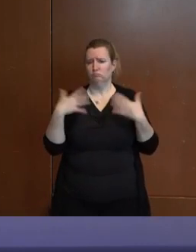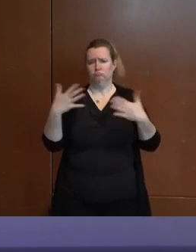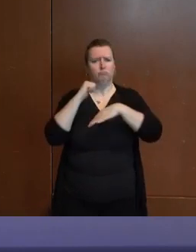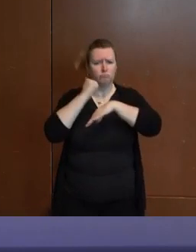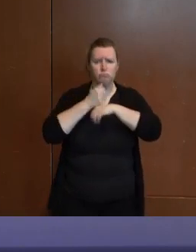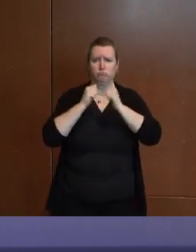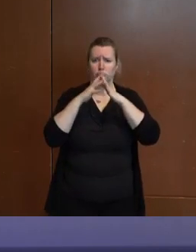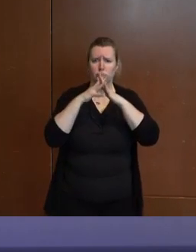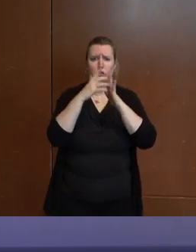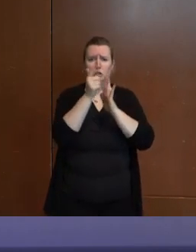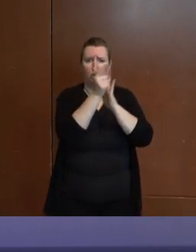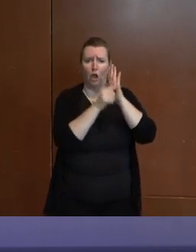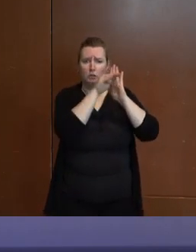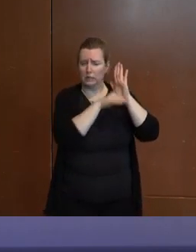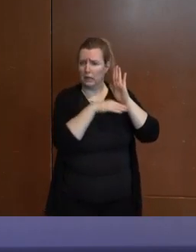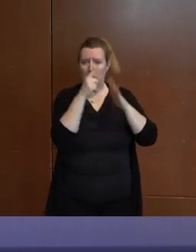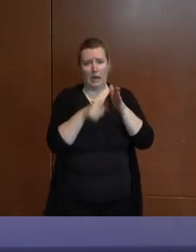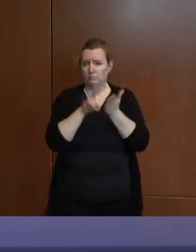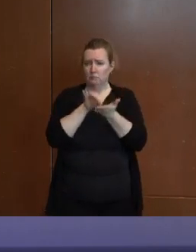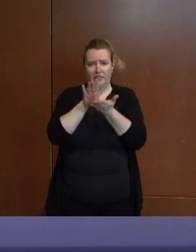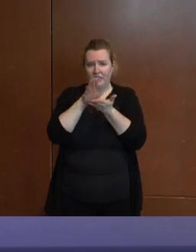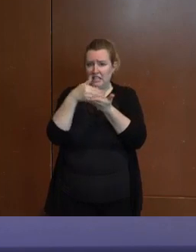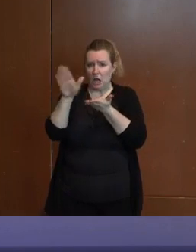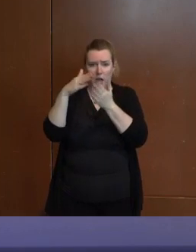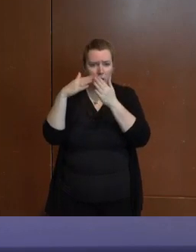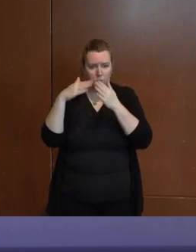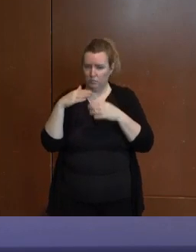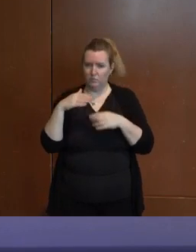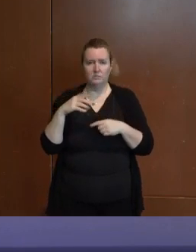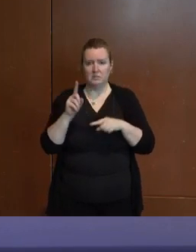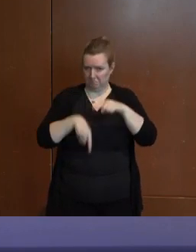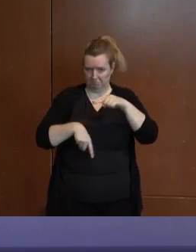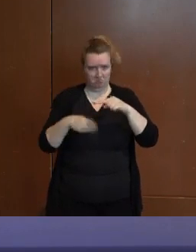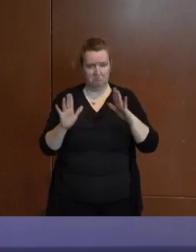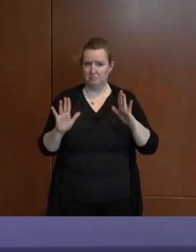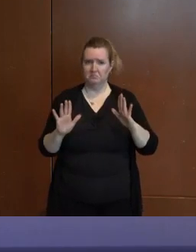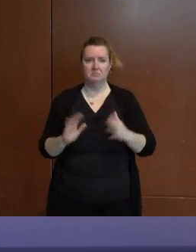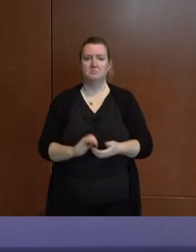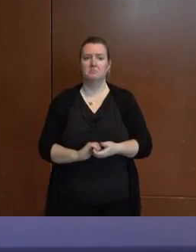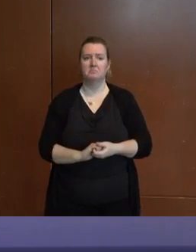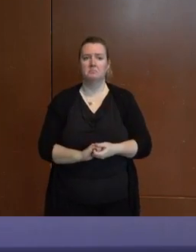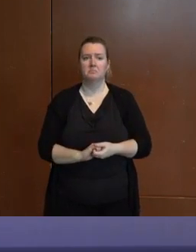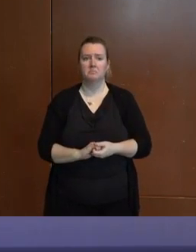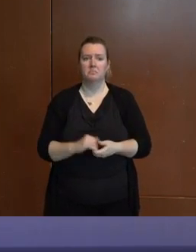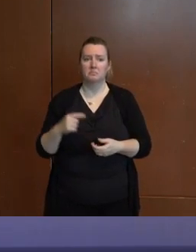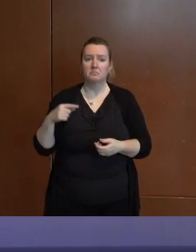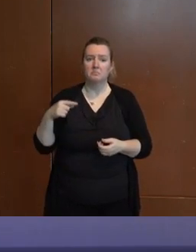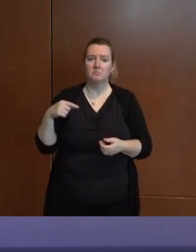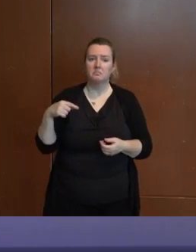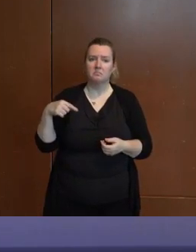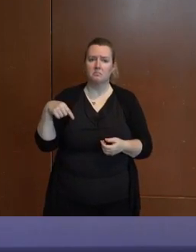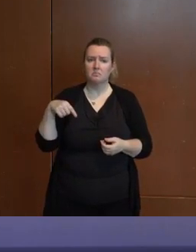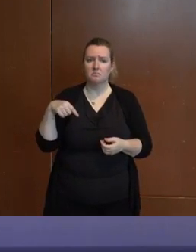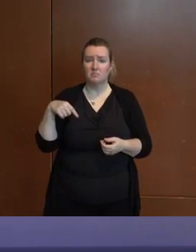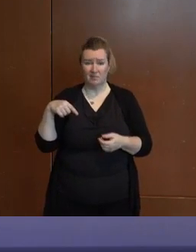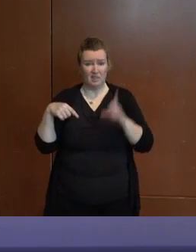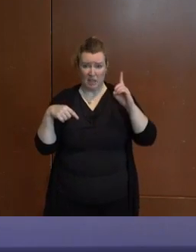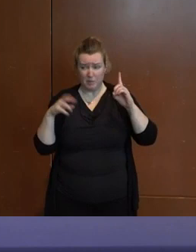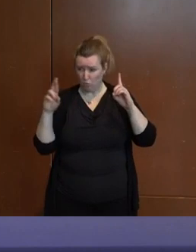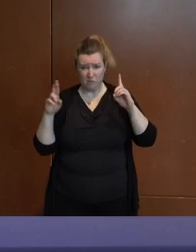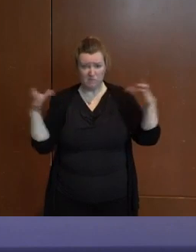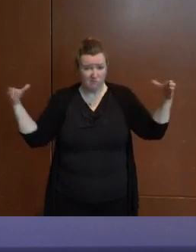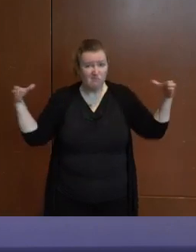Senate President, the Speaker, as well as the minority leaders in both chambers. This has been an overwhelmingly bipartisan endeavor, and I